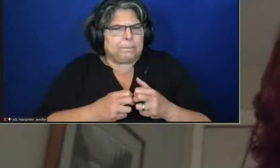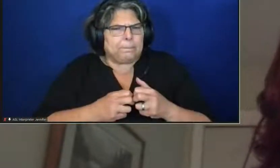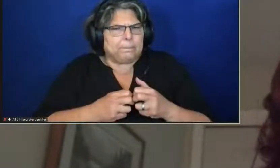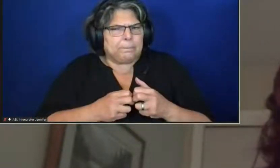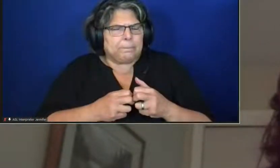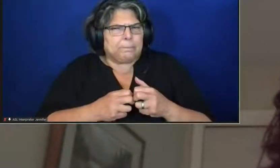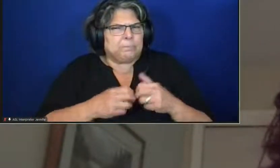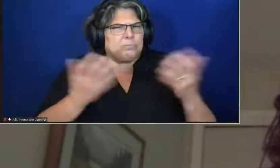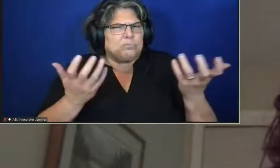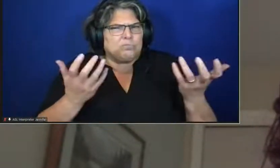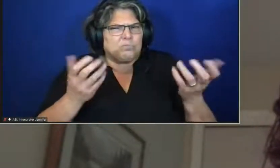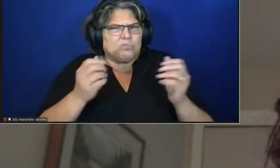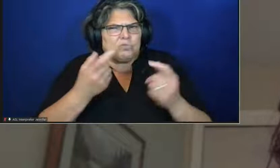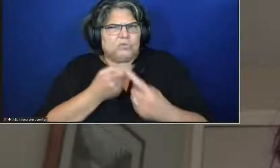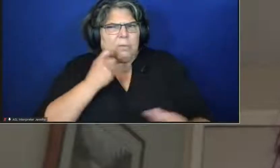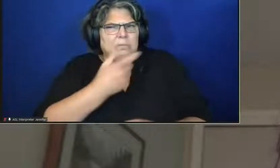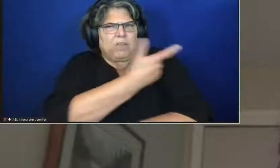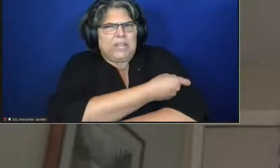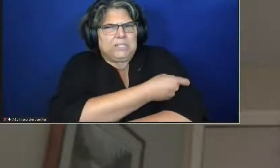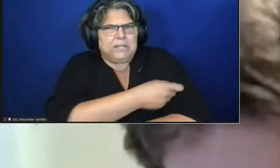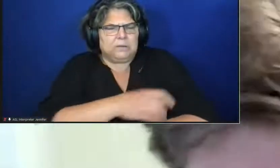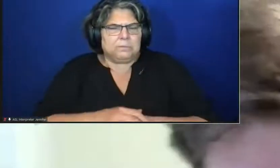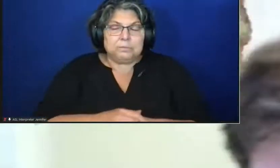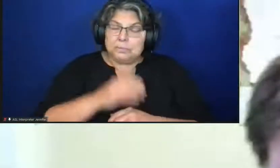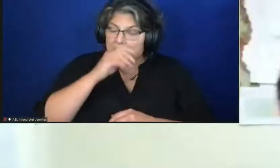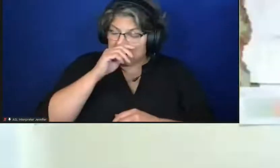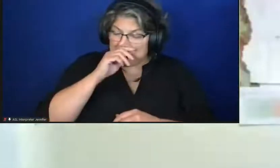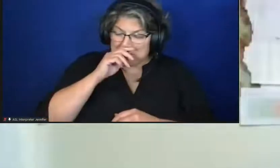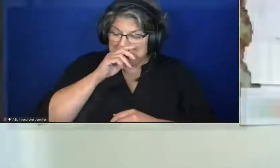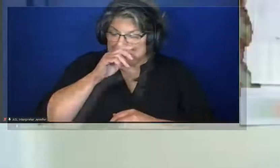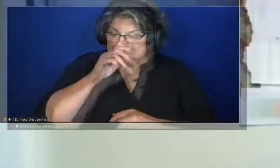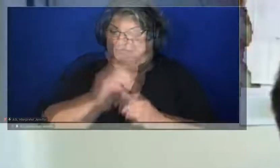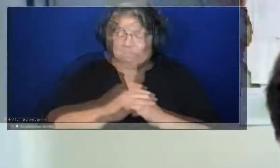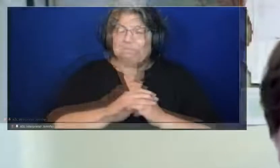issues with the vaccines. Well, this